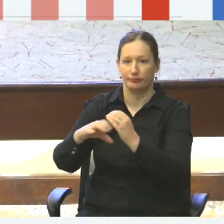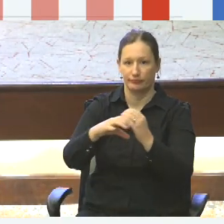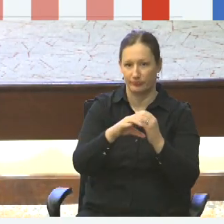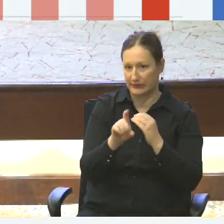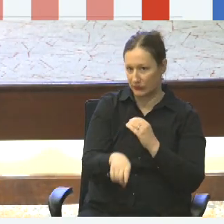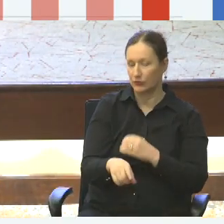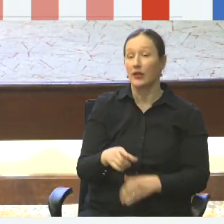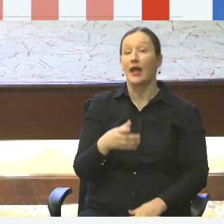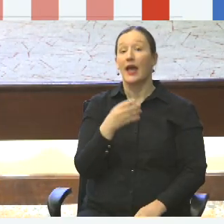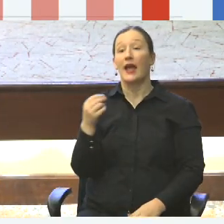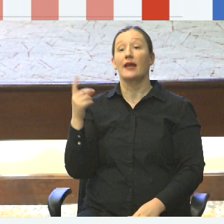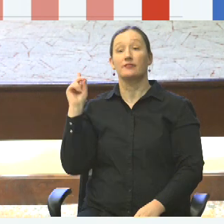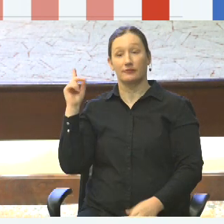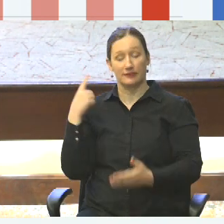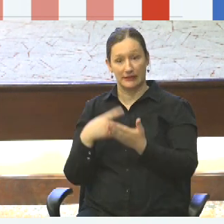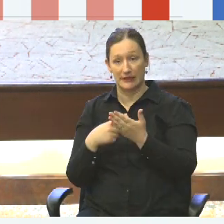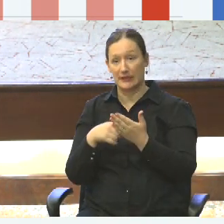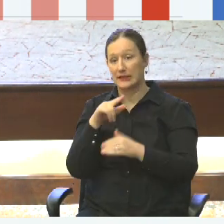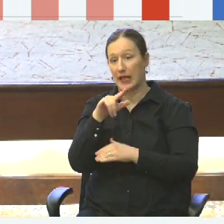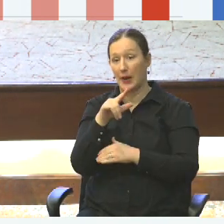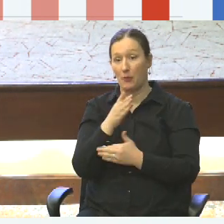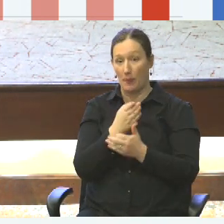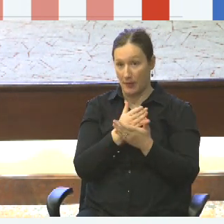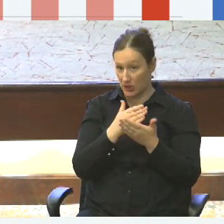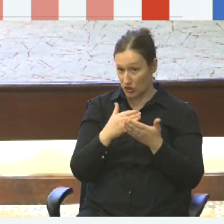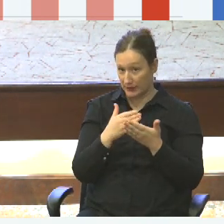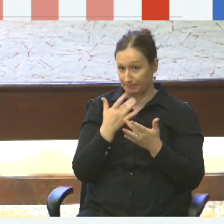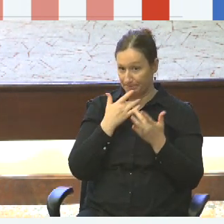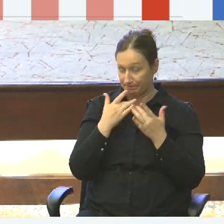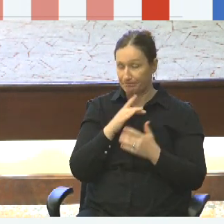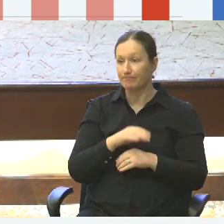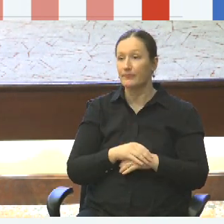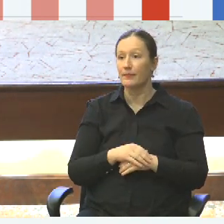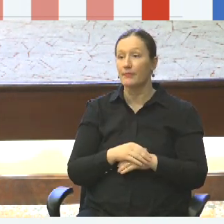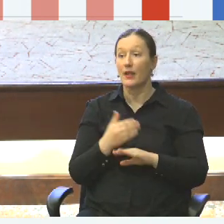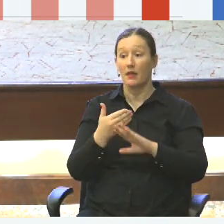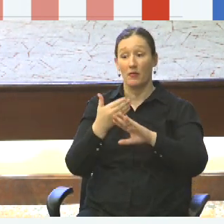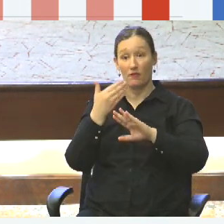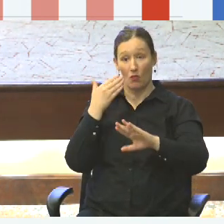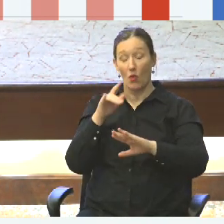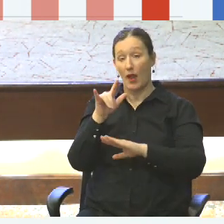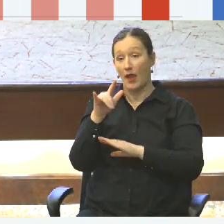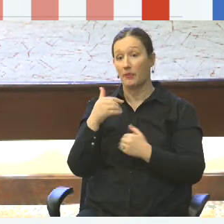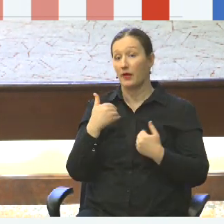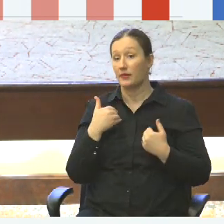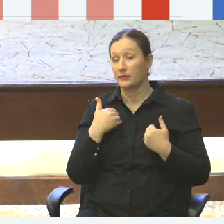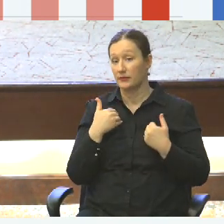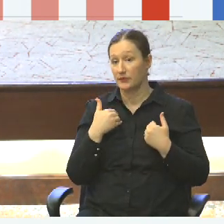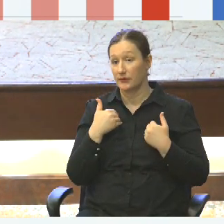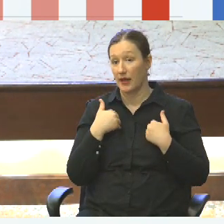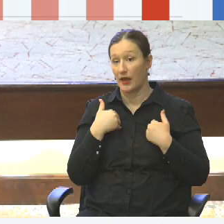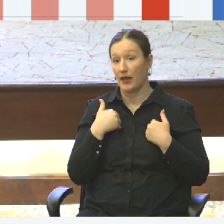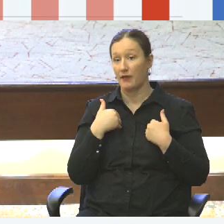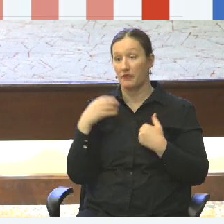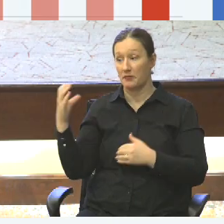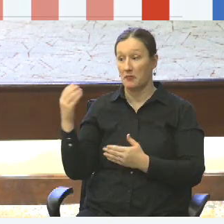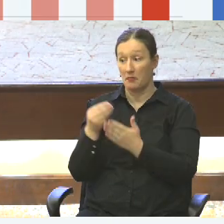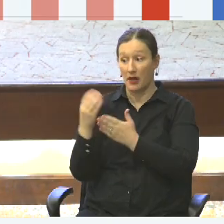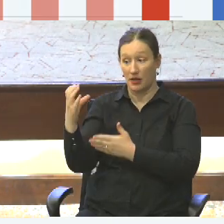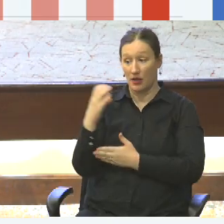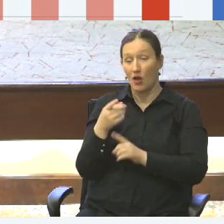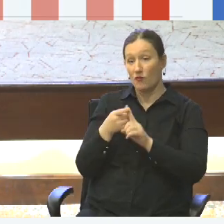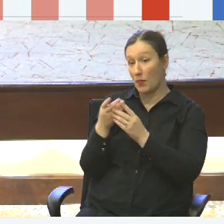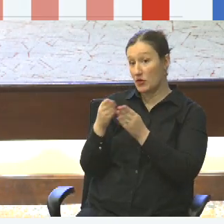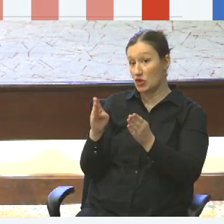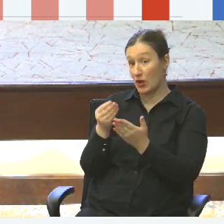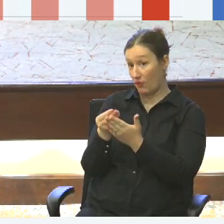Talk a little bit about the airport's budget. The airport has historically been operating with a subsidy from the general fund. That subsidy